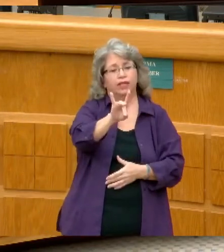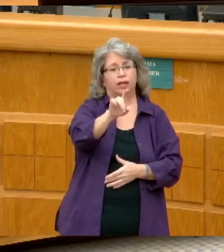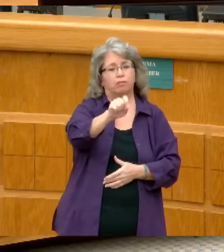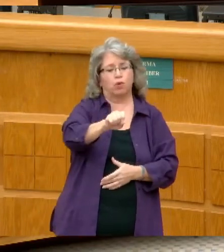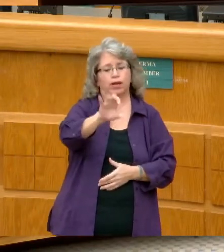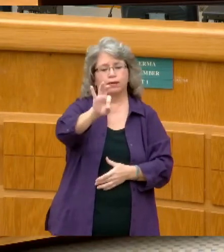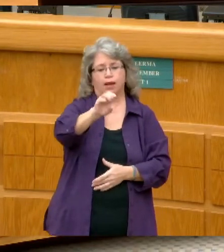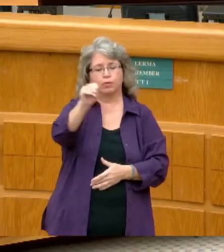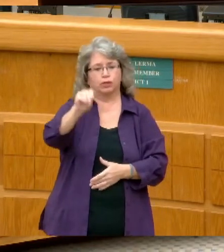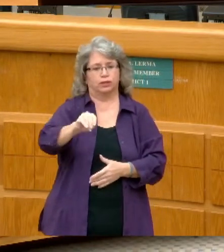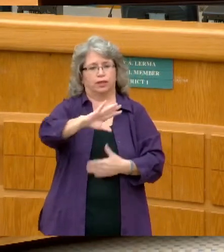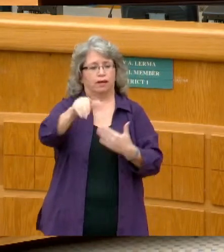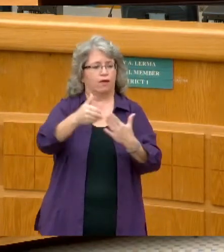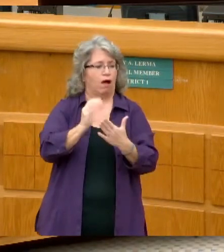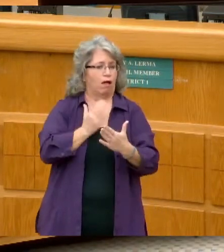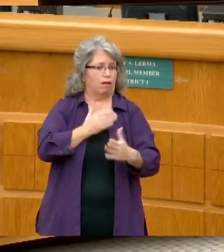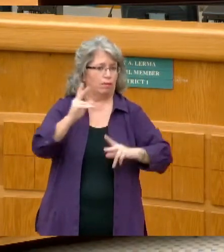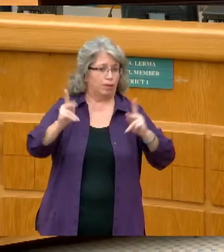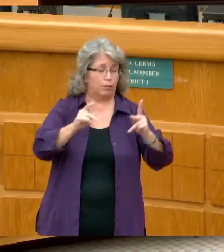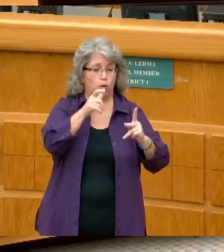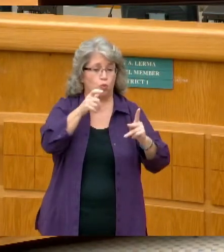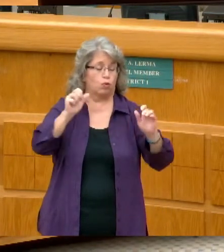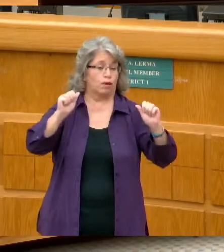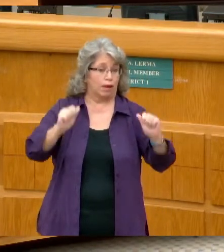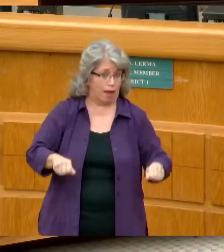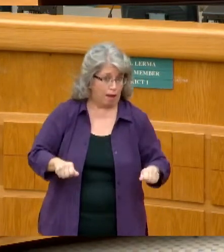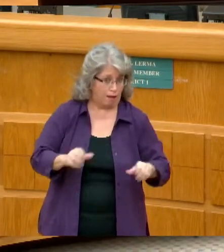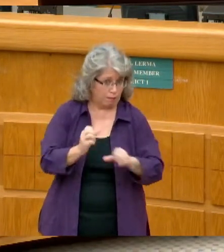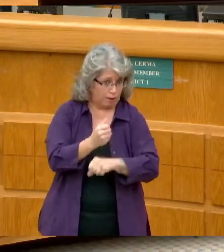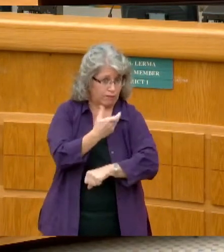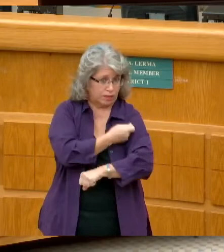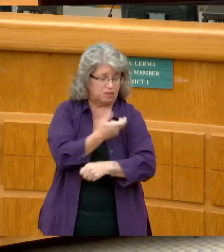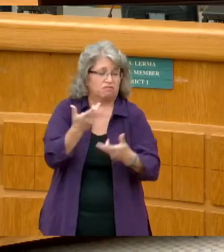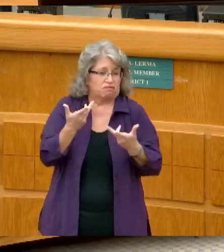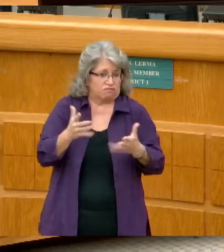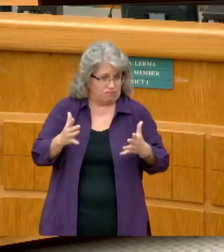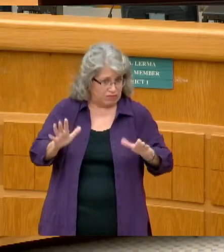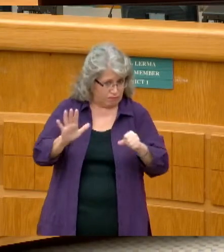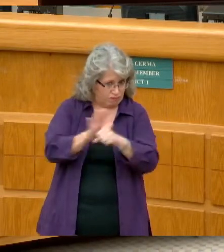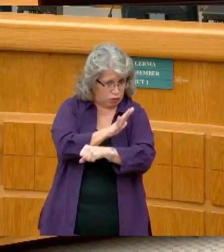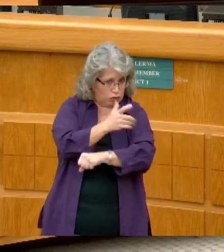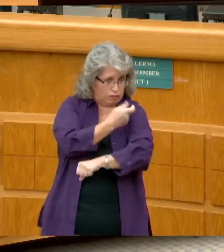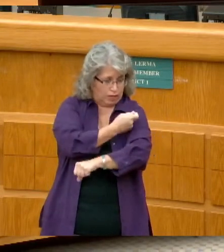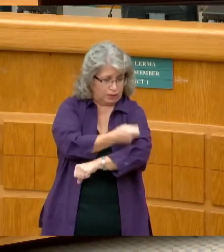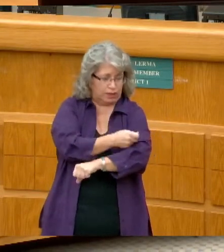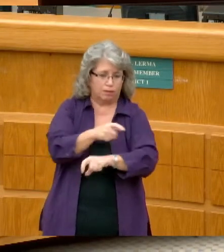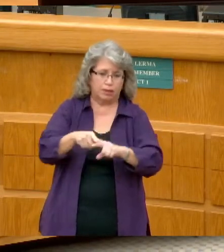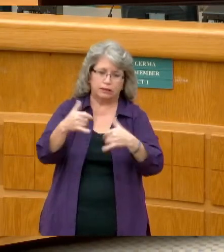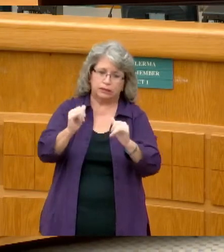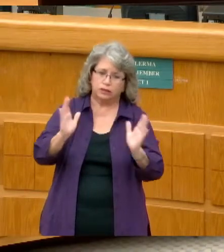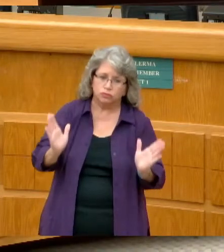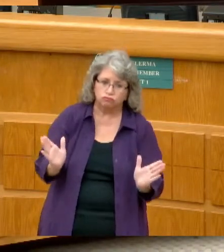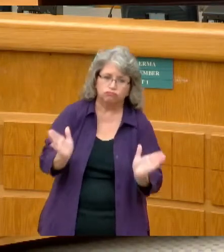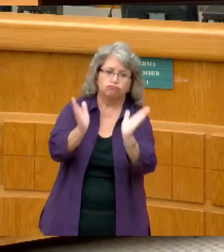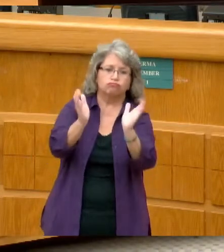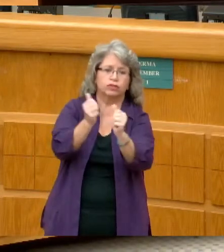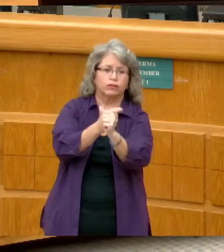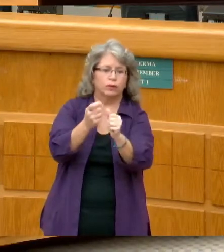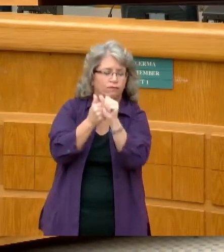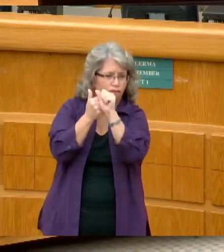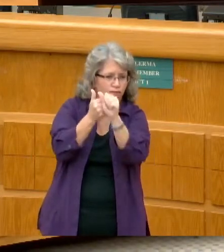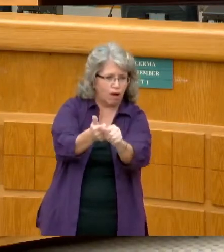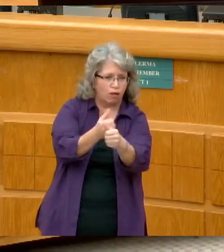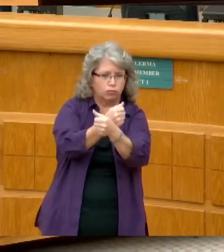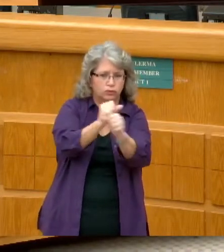eligible population are fully vaccinated. But I urge everyone to follow CDC guidelines to help prevent